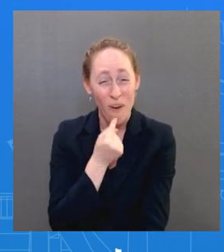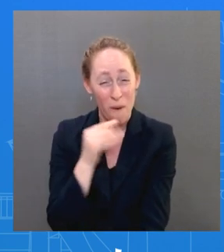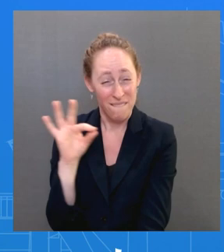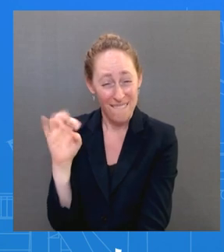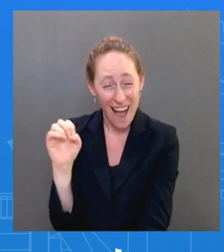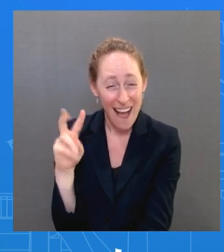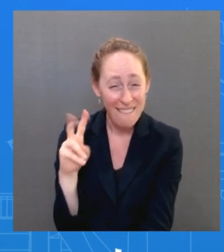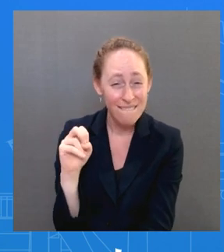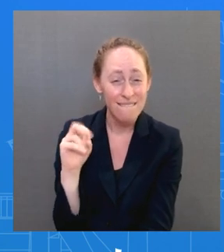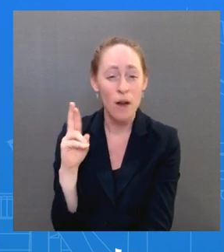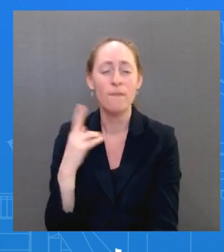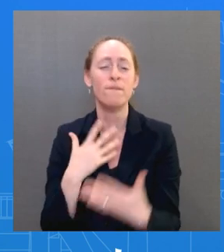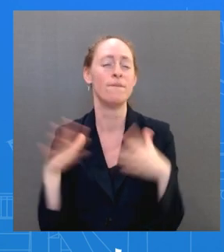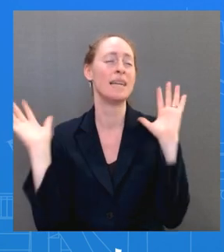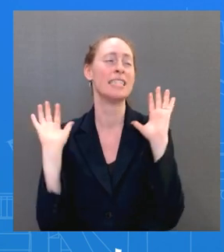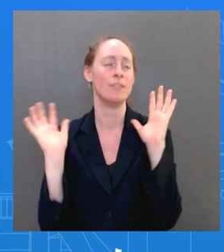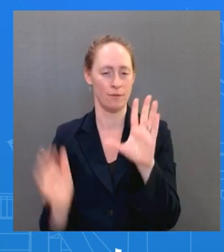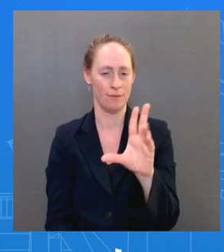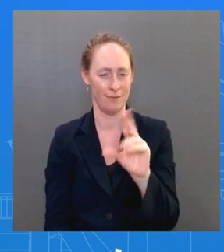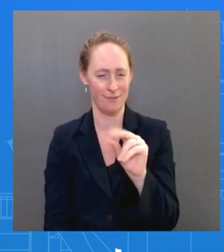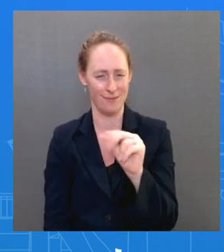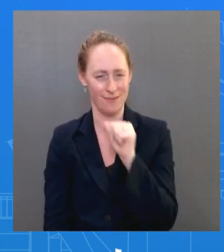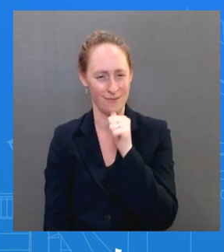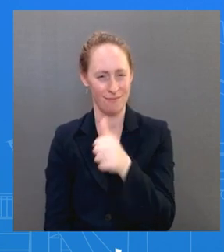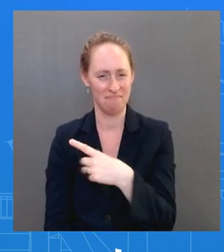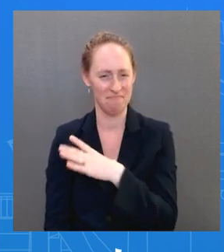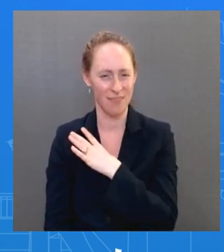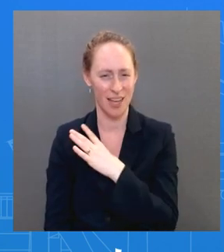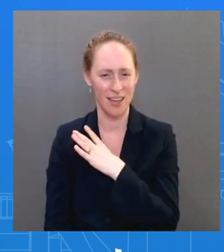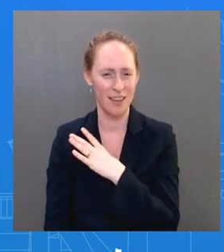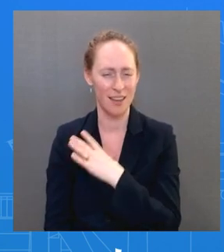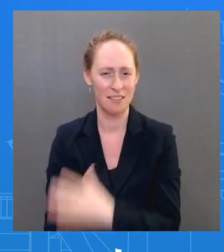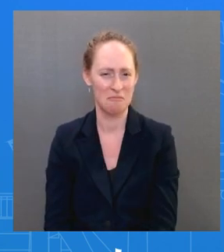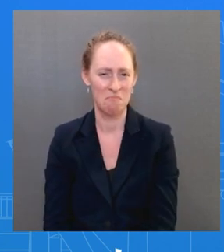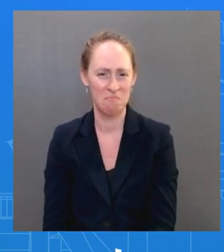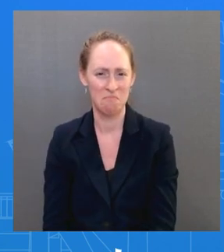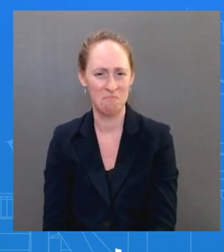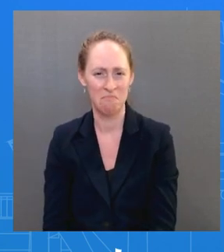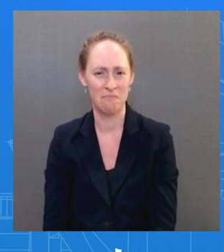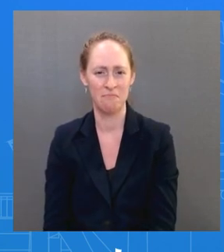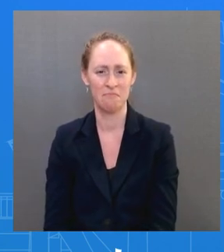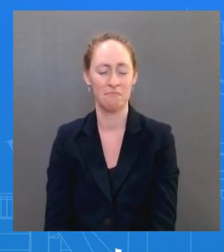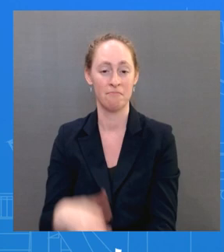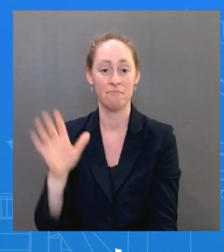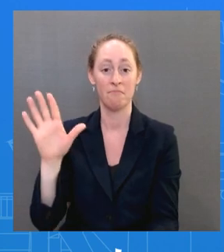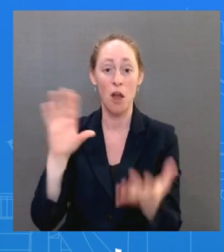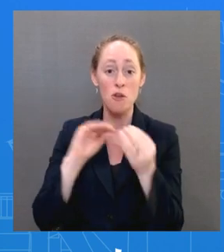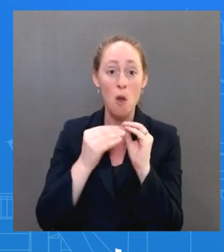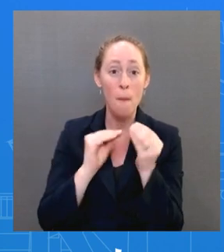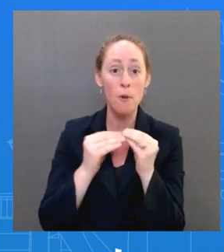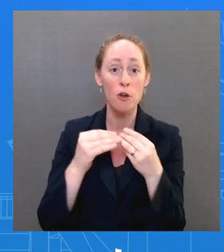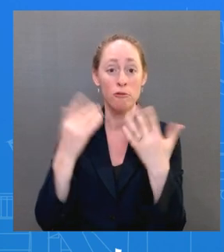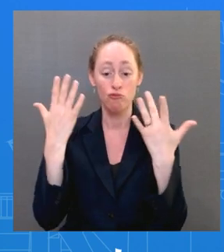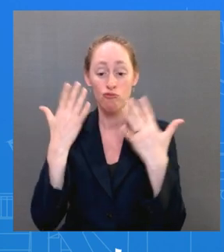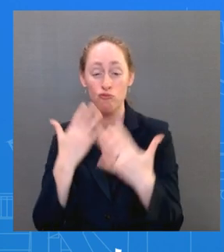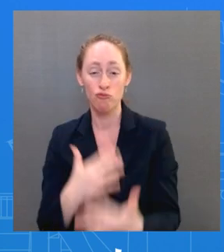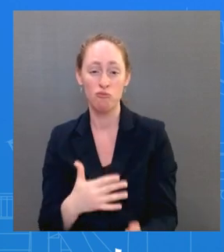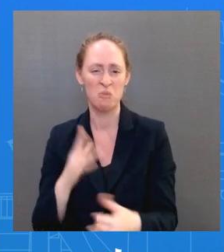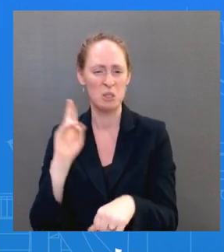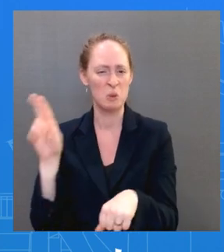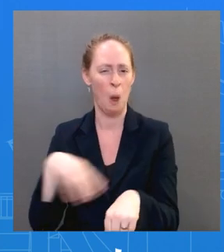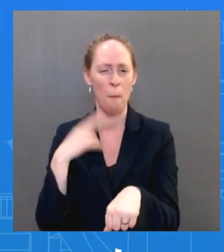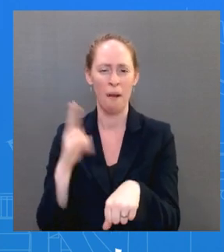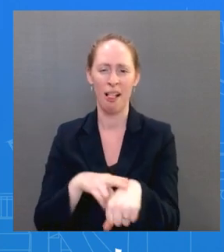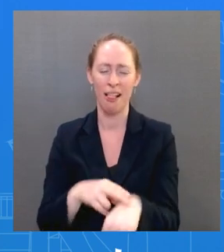And all of his vital signs, heart rate, blood pressure, oxygen, temperature, have all been in the normal range every time he's had them checked. Understood. 99.4